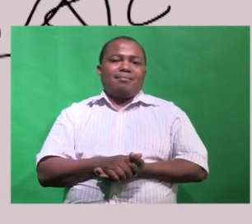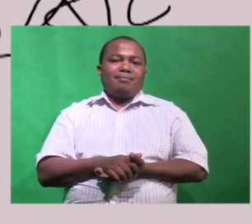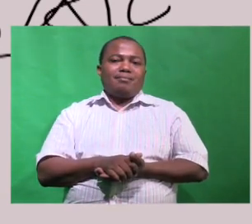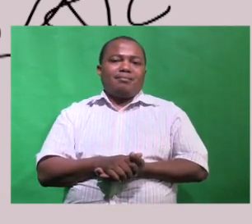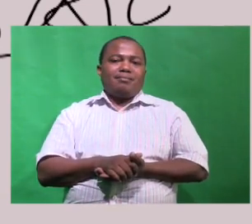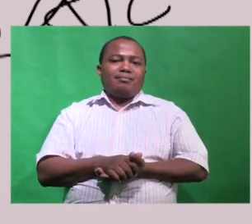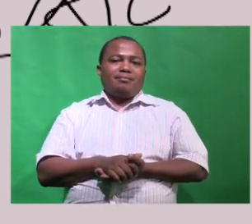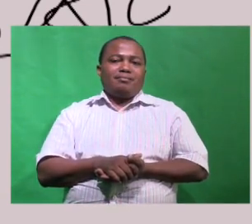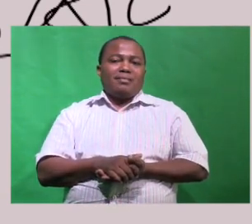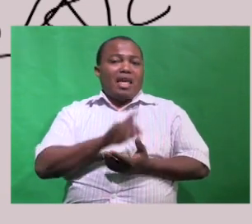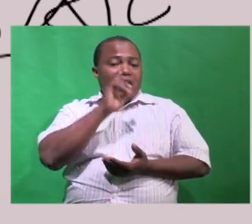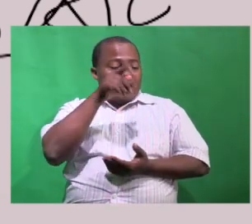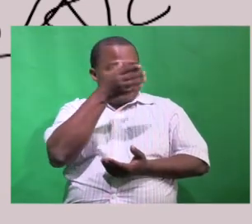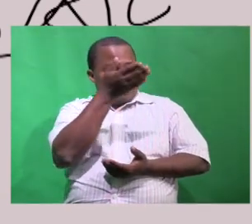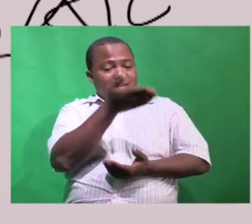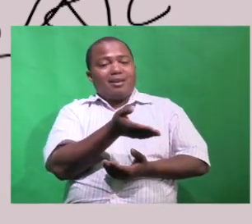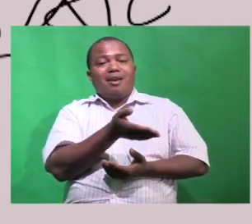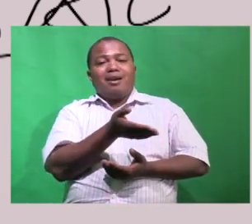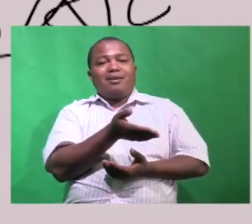is here.